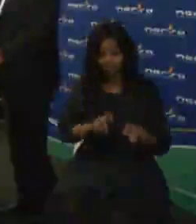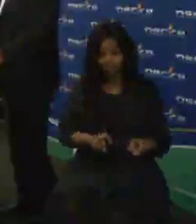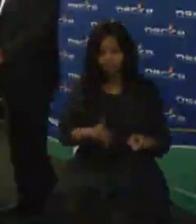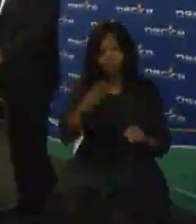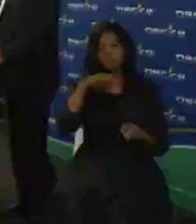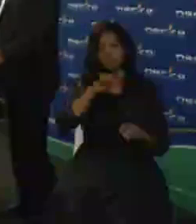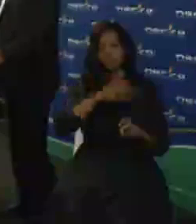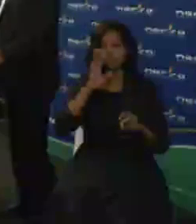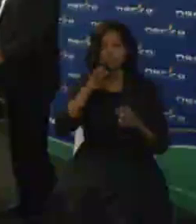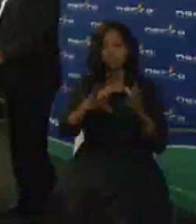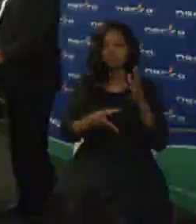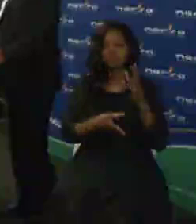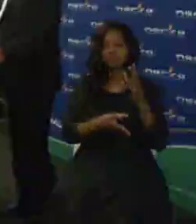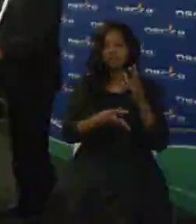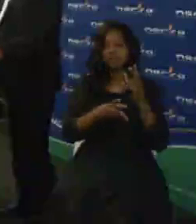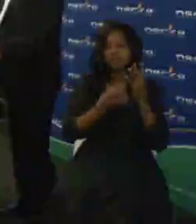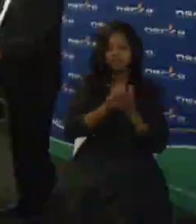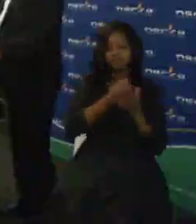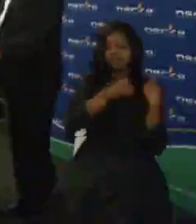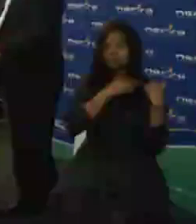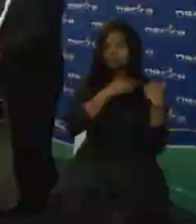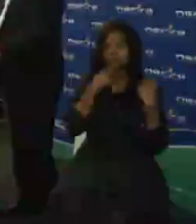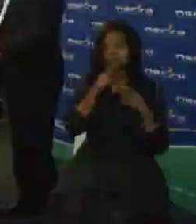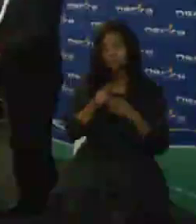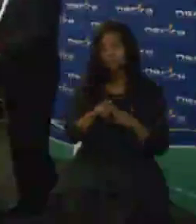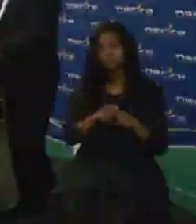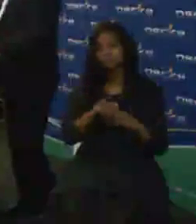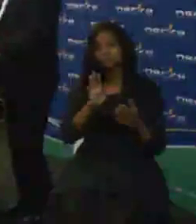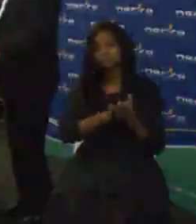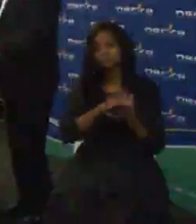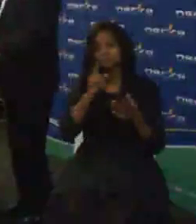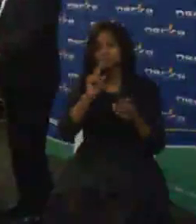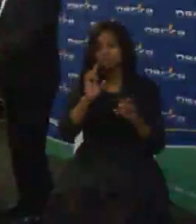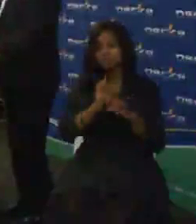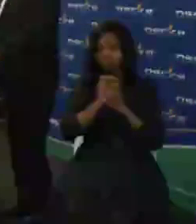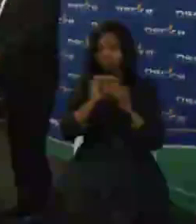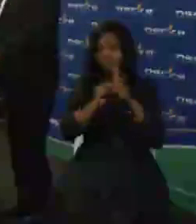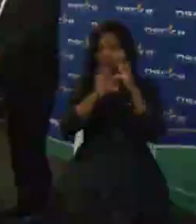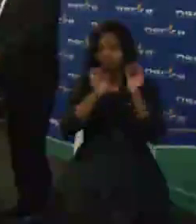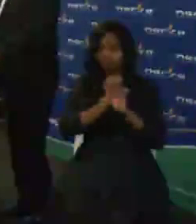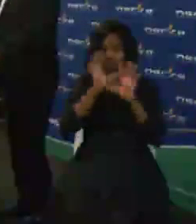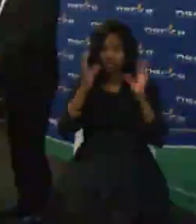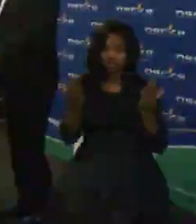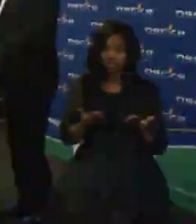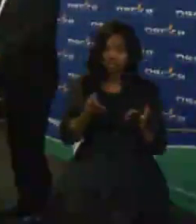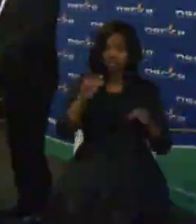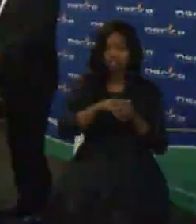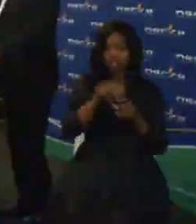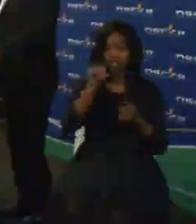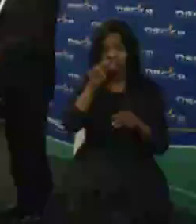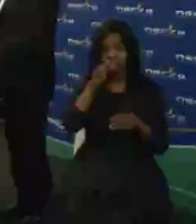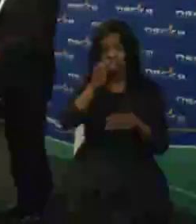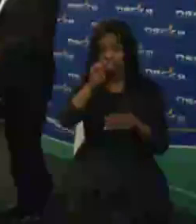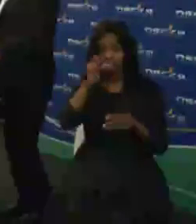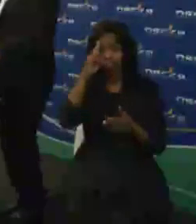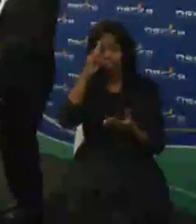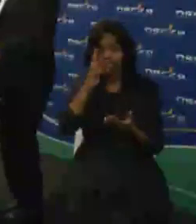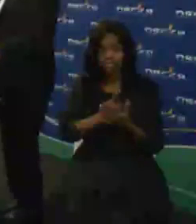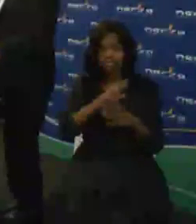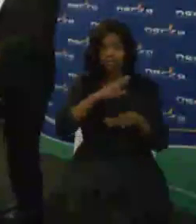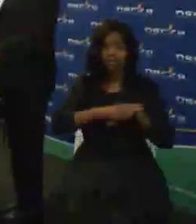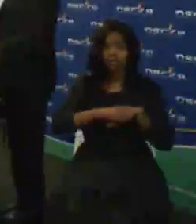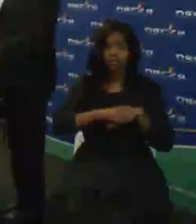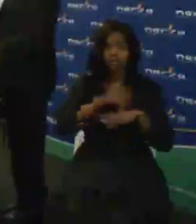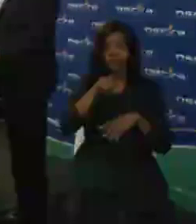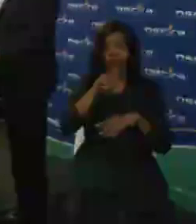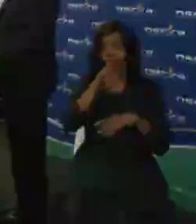we will then account for it. Here, what is important to highlight here, even in Nersa's decision on